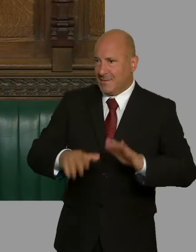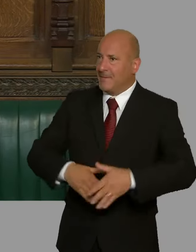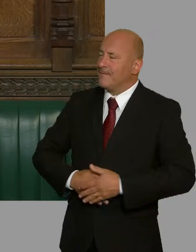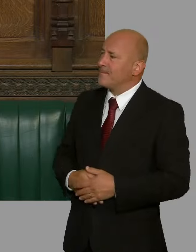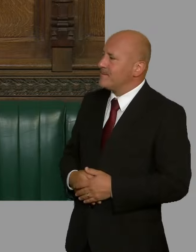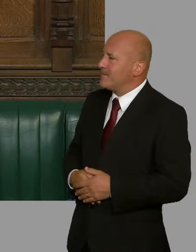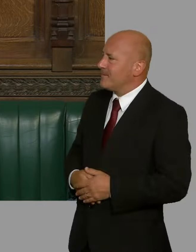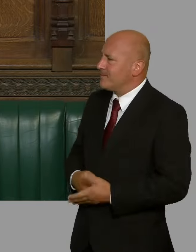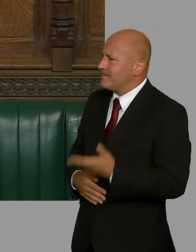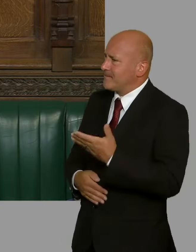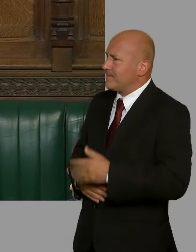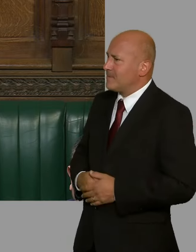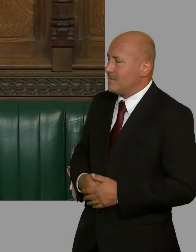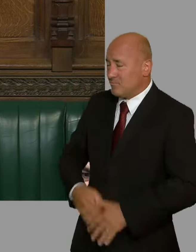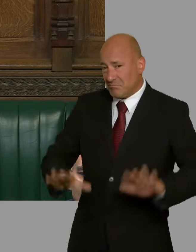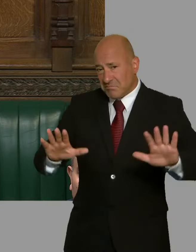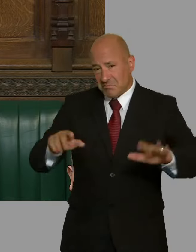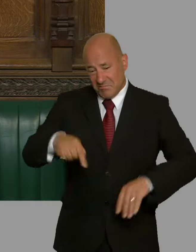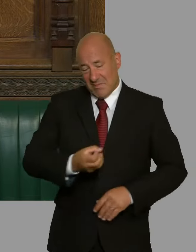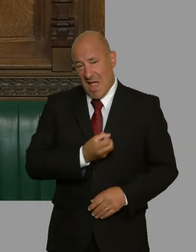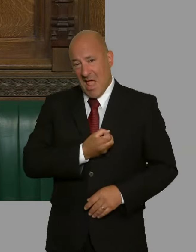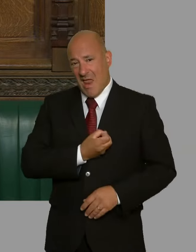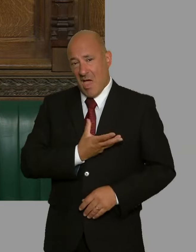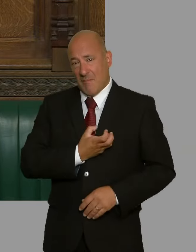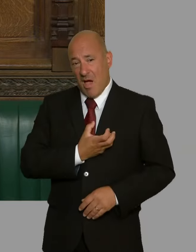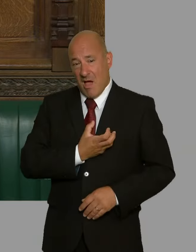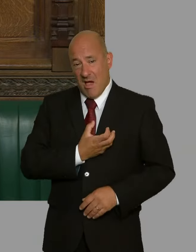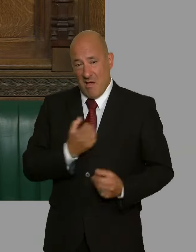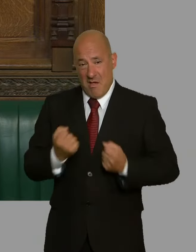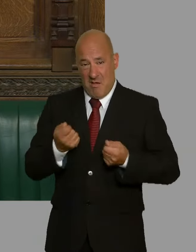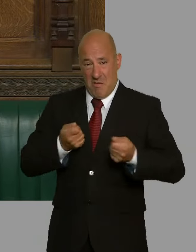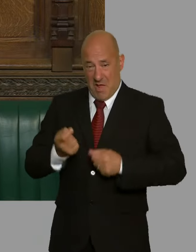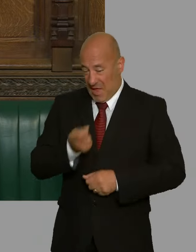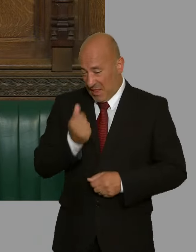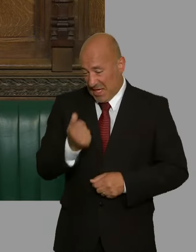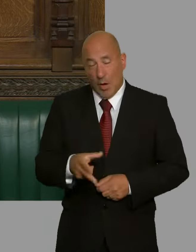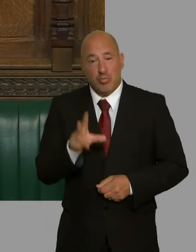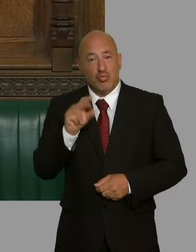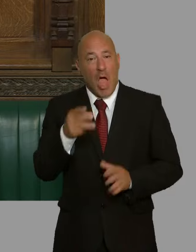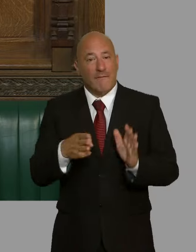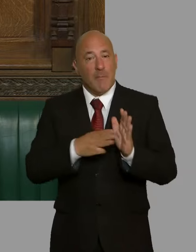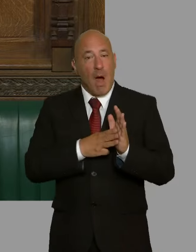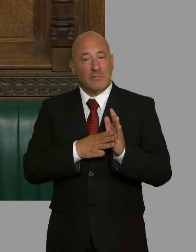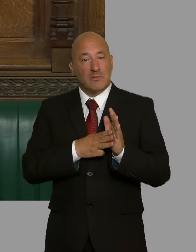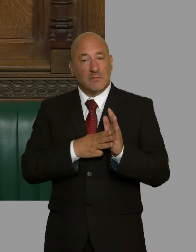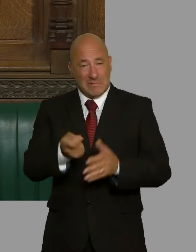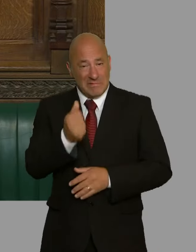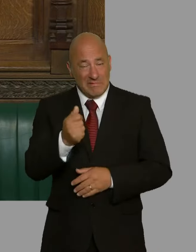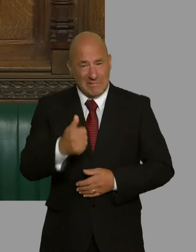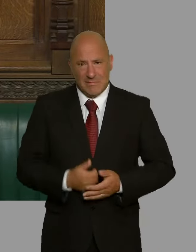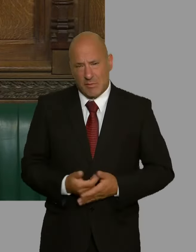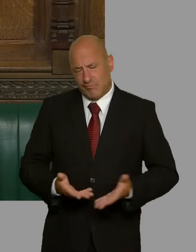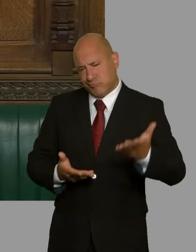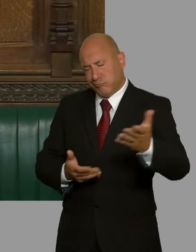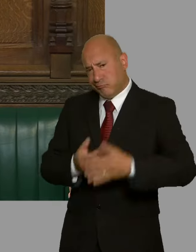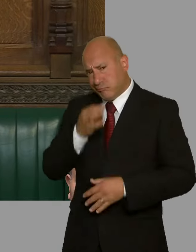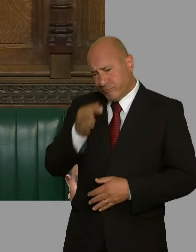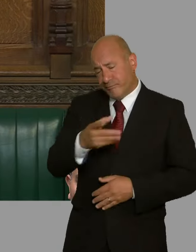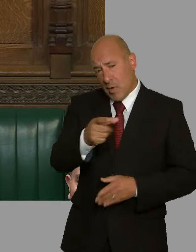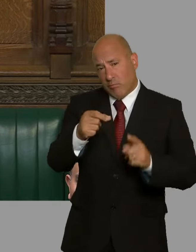of the British people, stop dancing around the subject and stop all illegal immigration into the